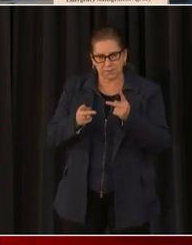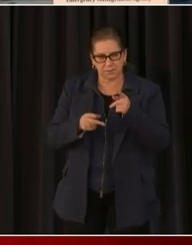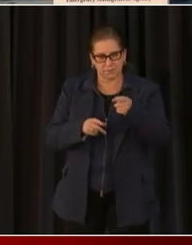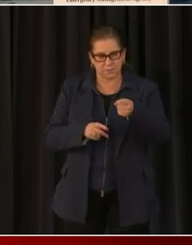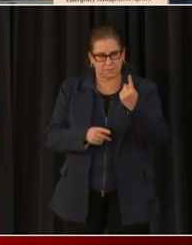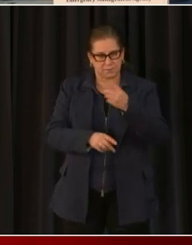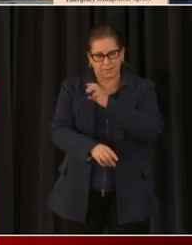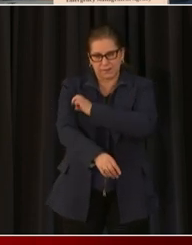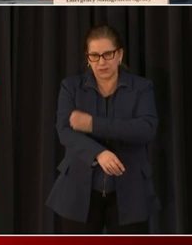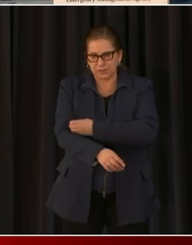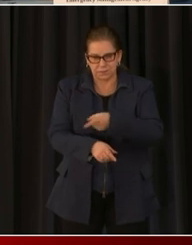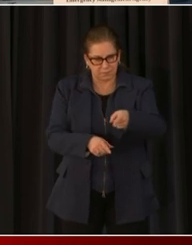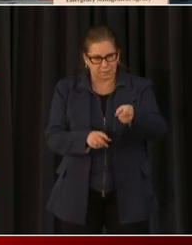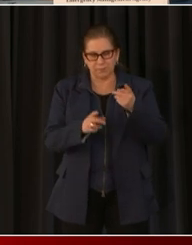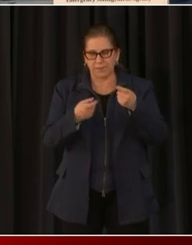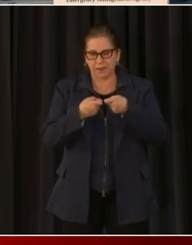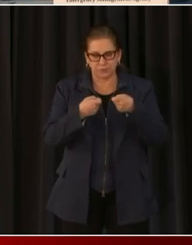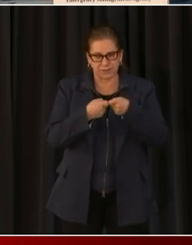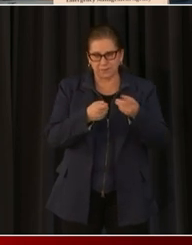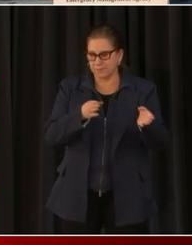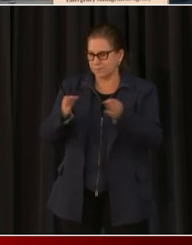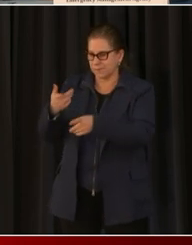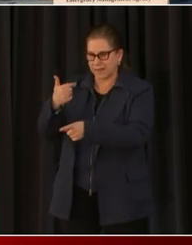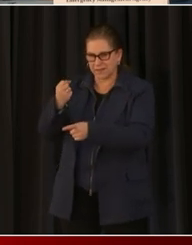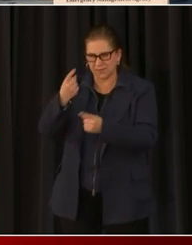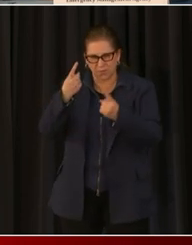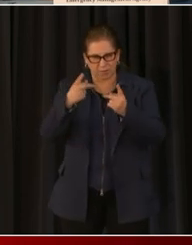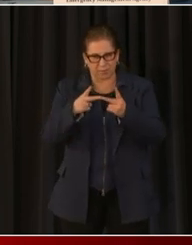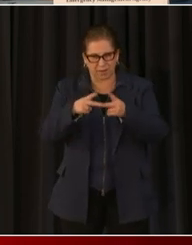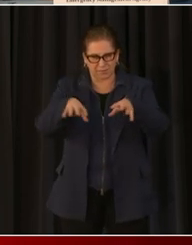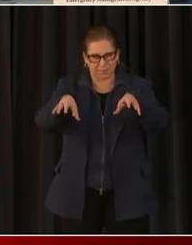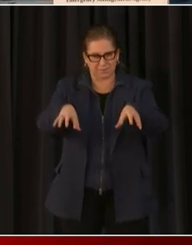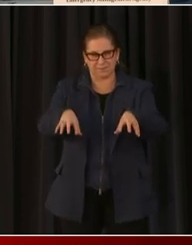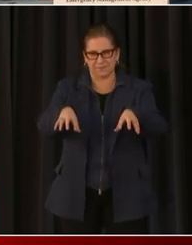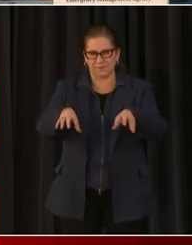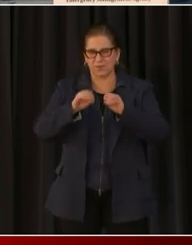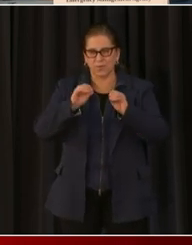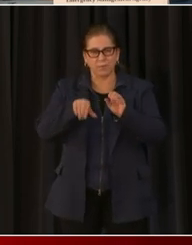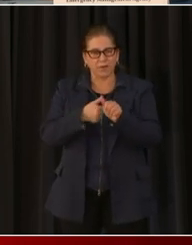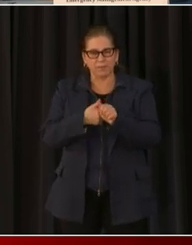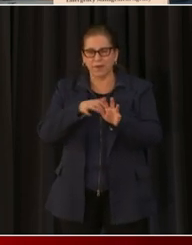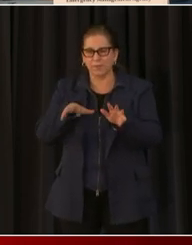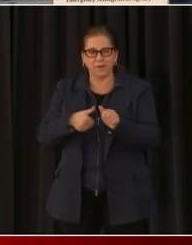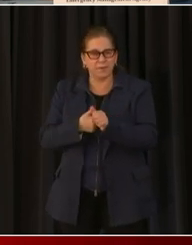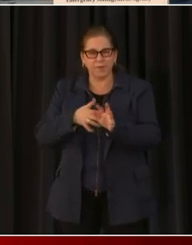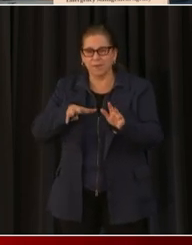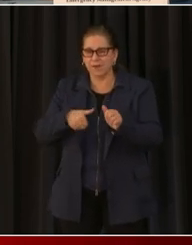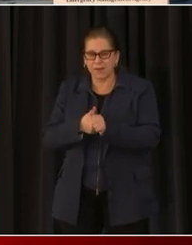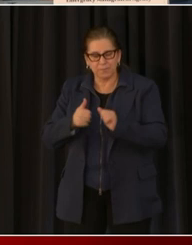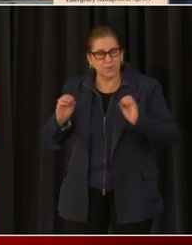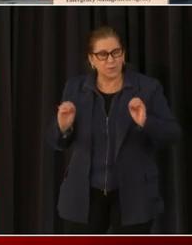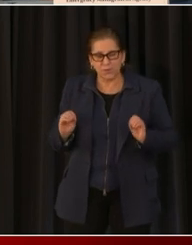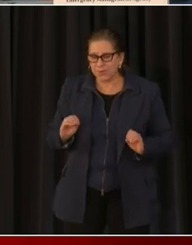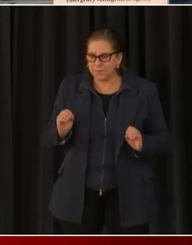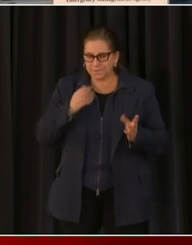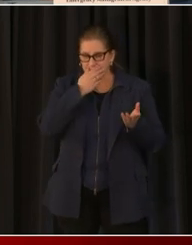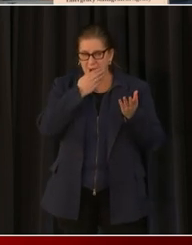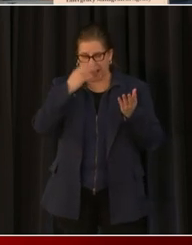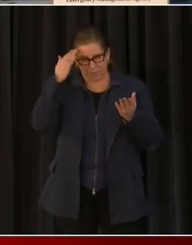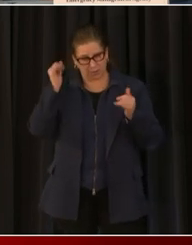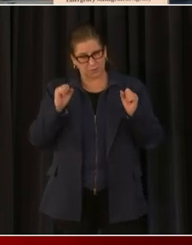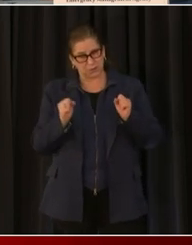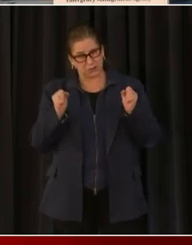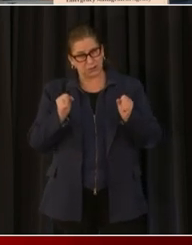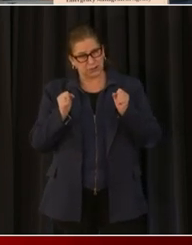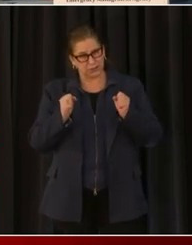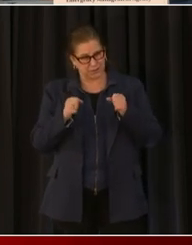press, a lot of their natural gas resources are not able to be started or restarted because of the winter and the harsh weather that they're seeing down